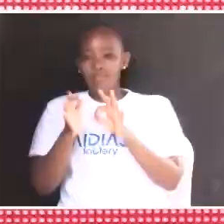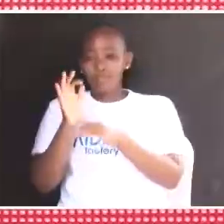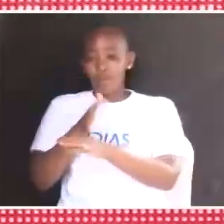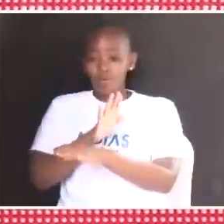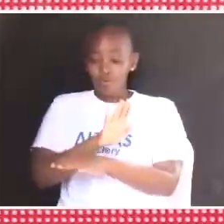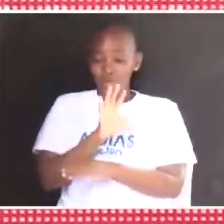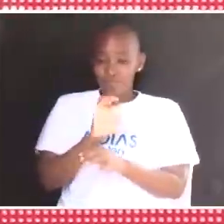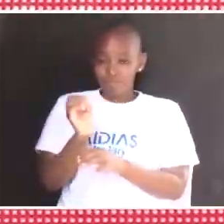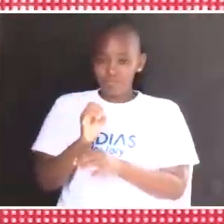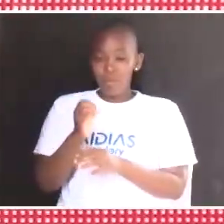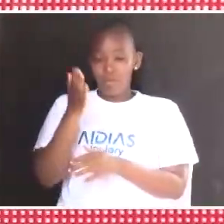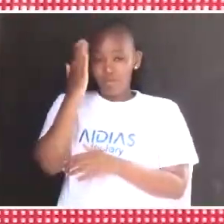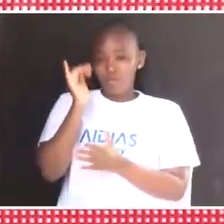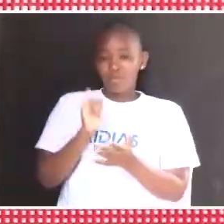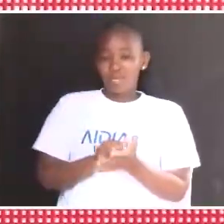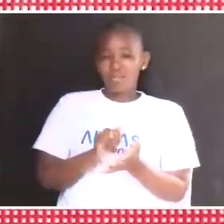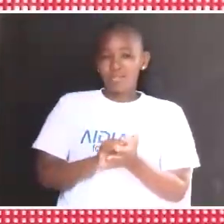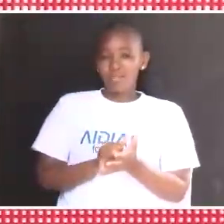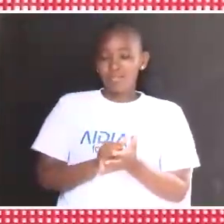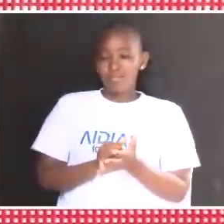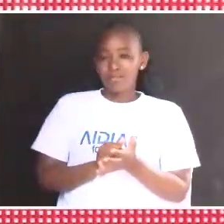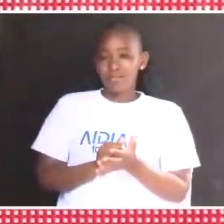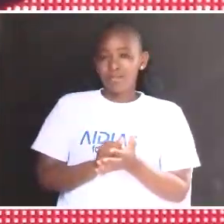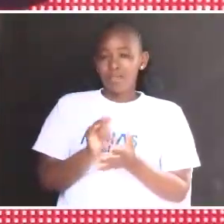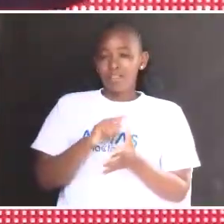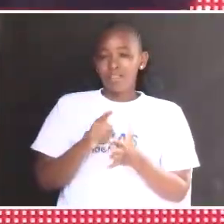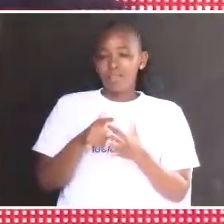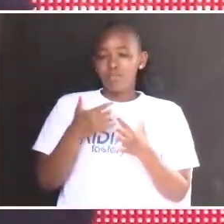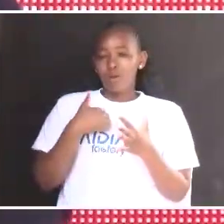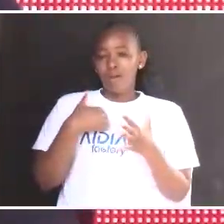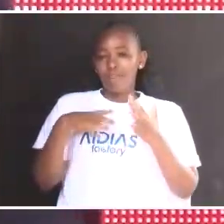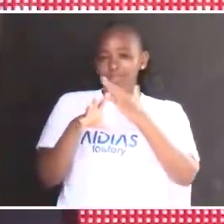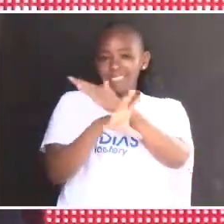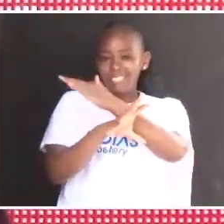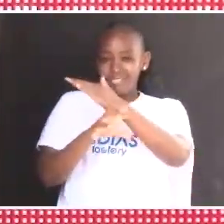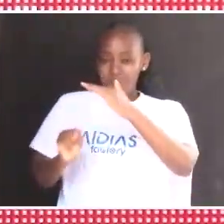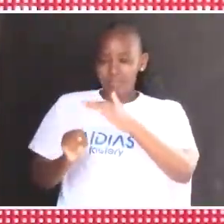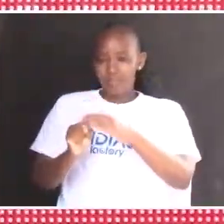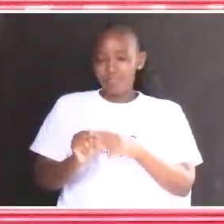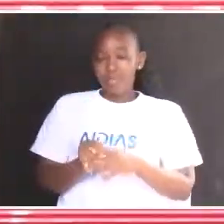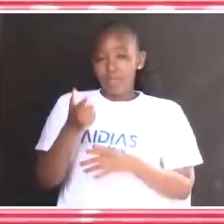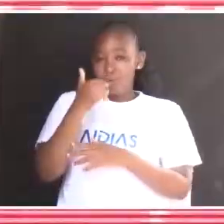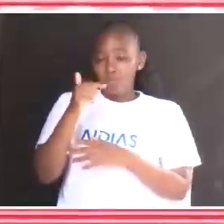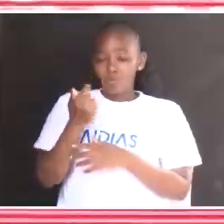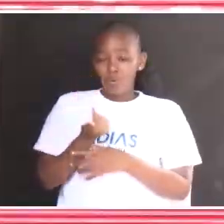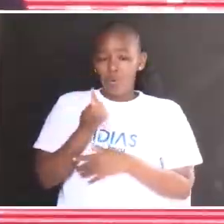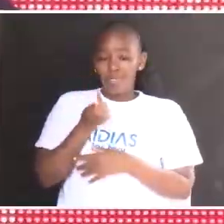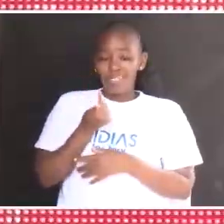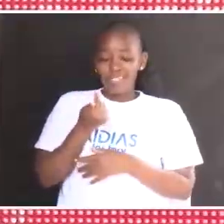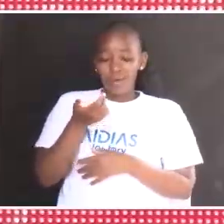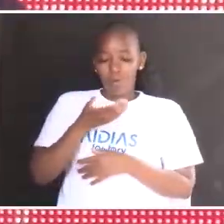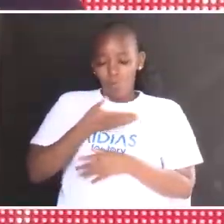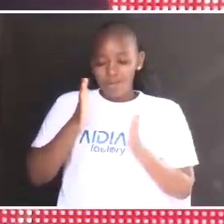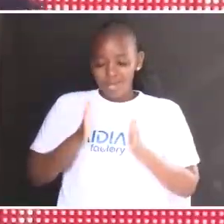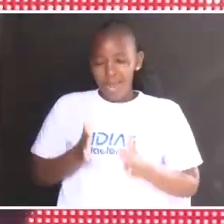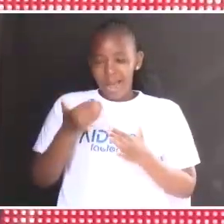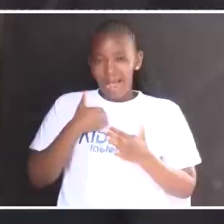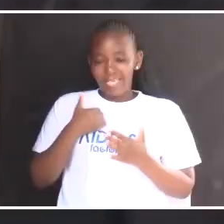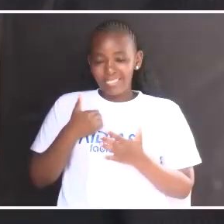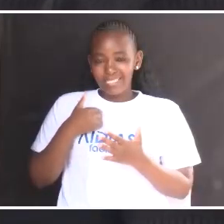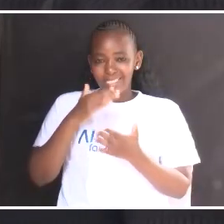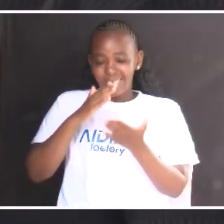yako, just know that then you have infringed, because it is only the right holder who has the right to authorize or to